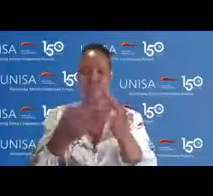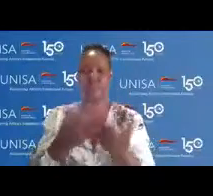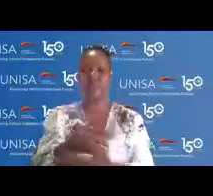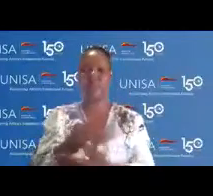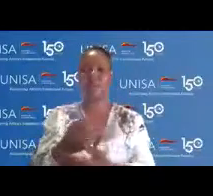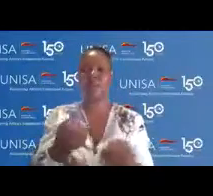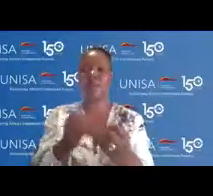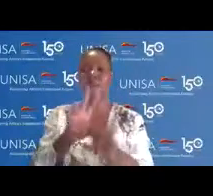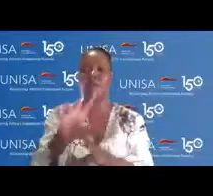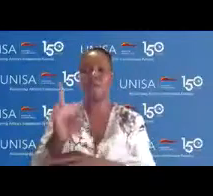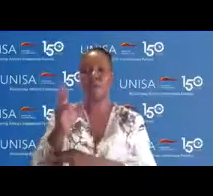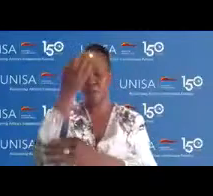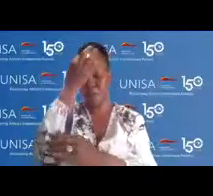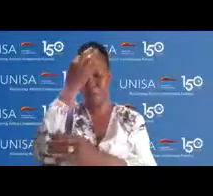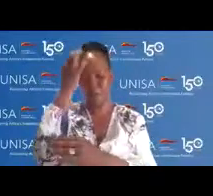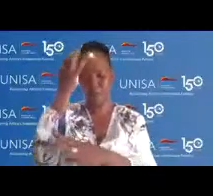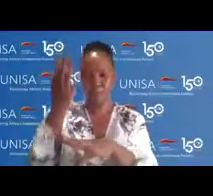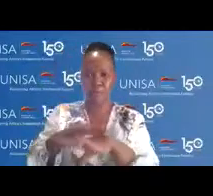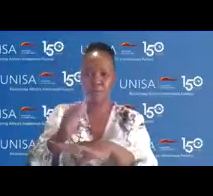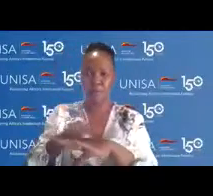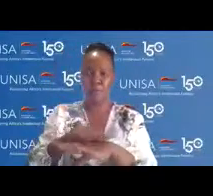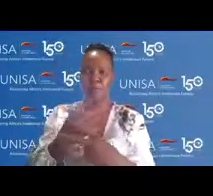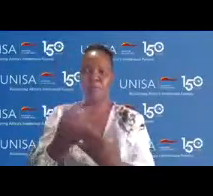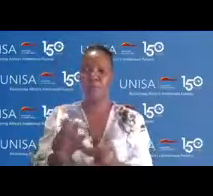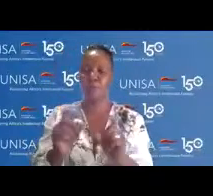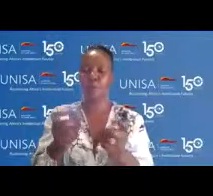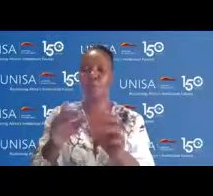coffee, stretch the legs, and then we'll be back again.